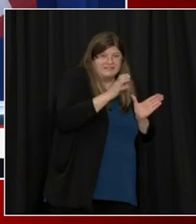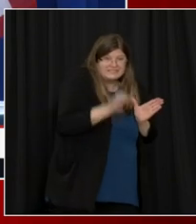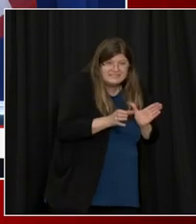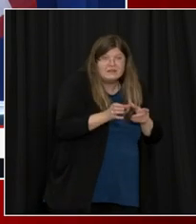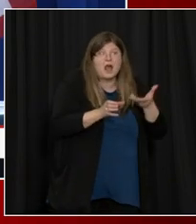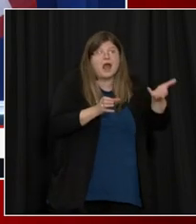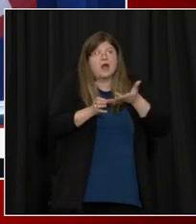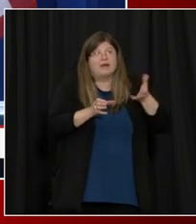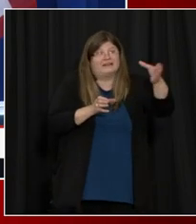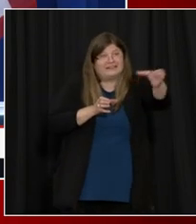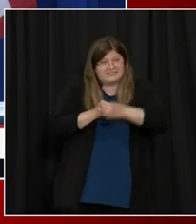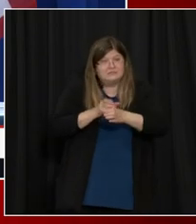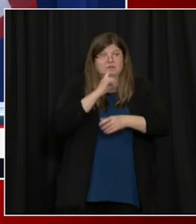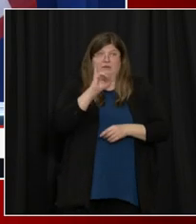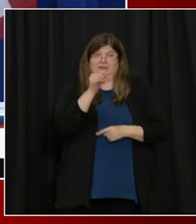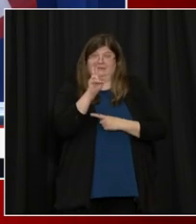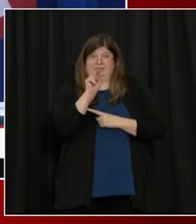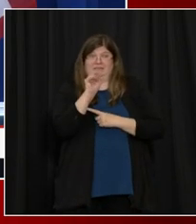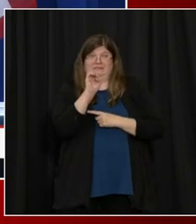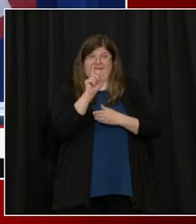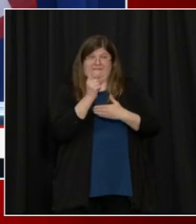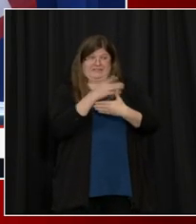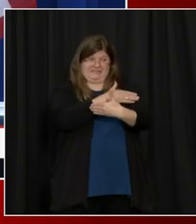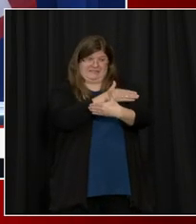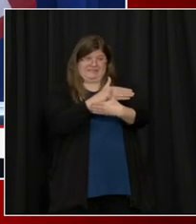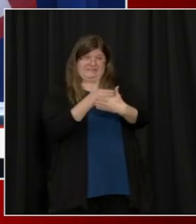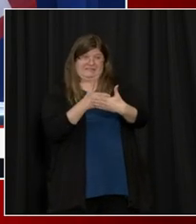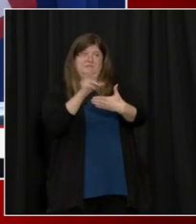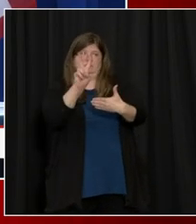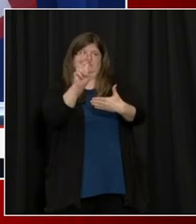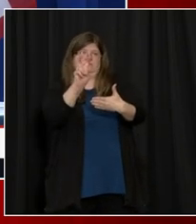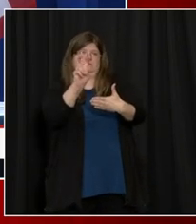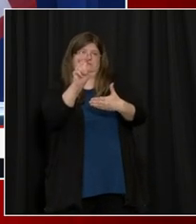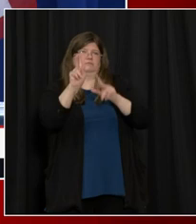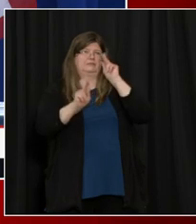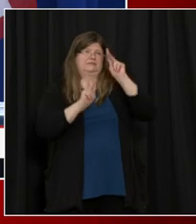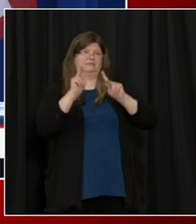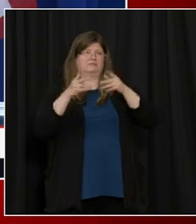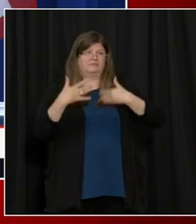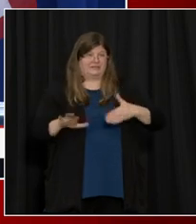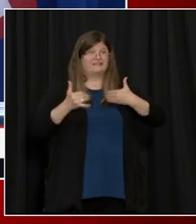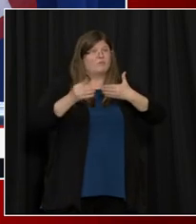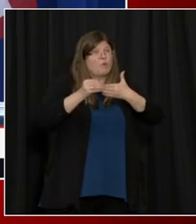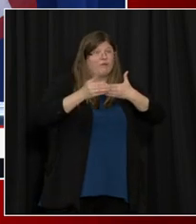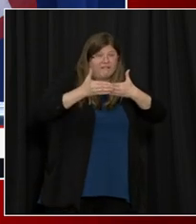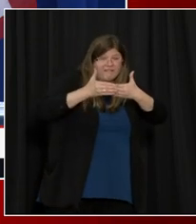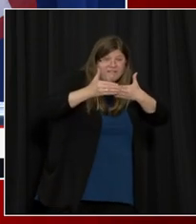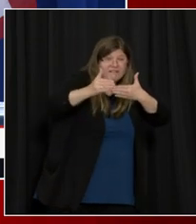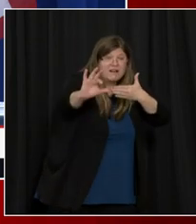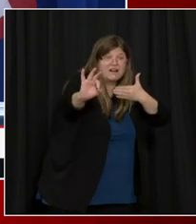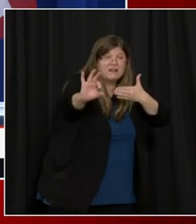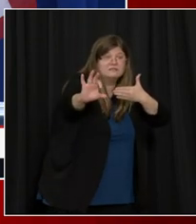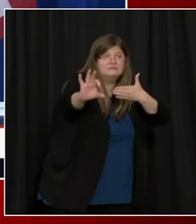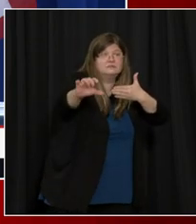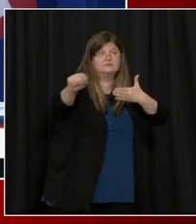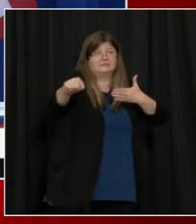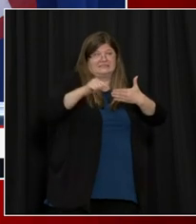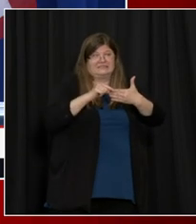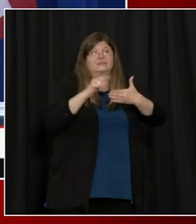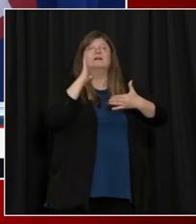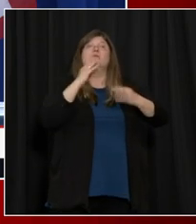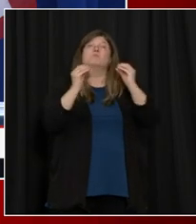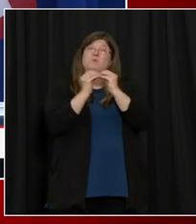200. We are also going to create a group of DC government workers that will